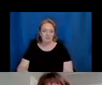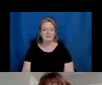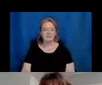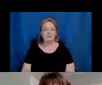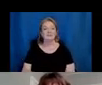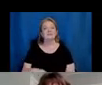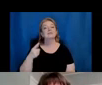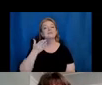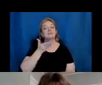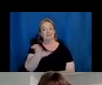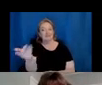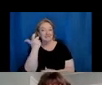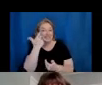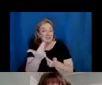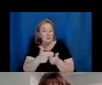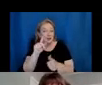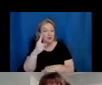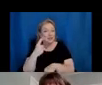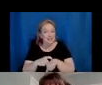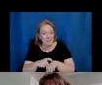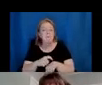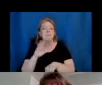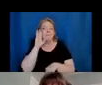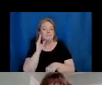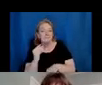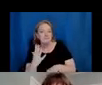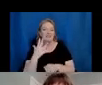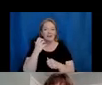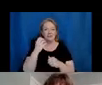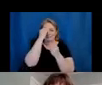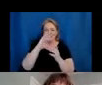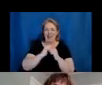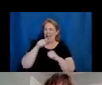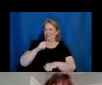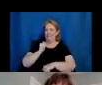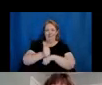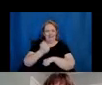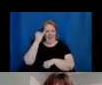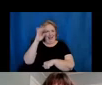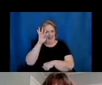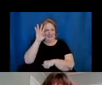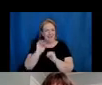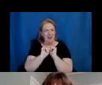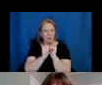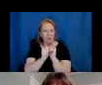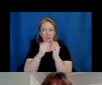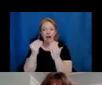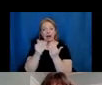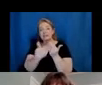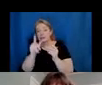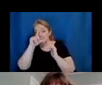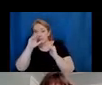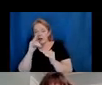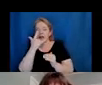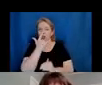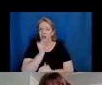For those of you just joining us for the very first time, I'd like to start by sharing how this program came to be and what you can expect during today's